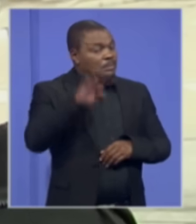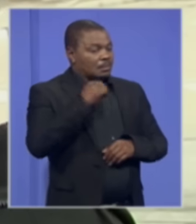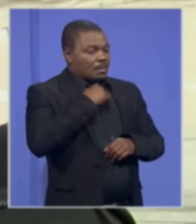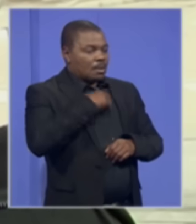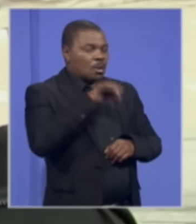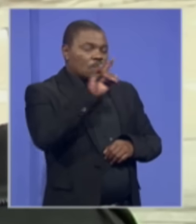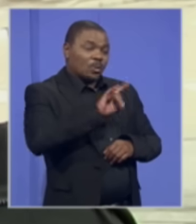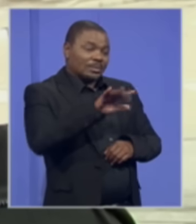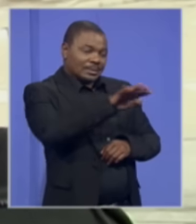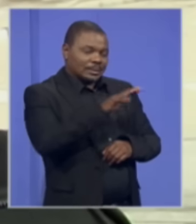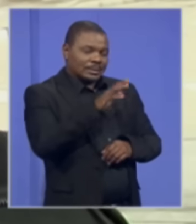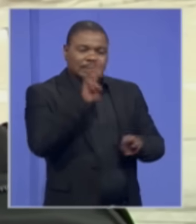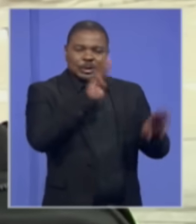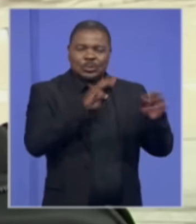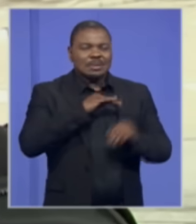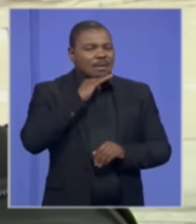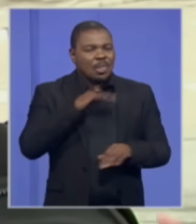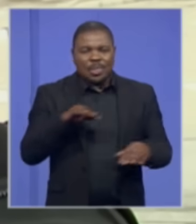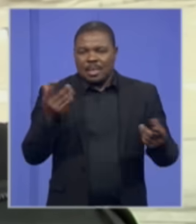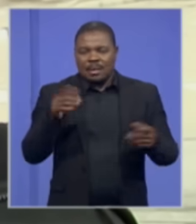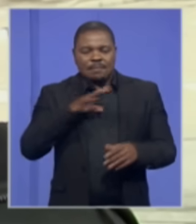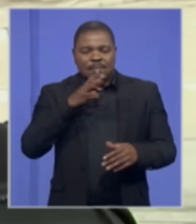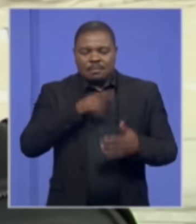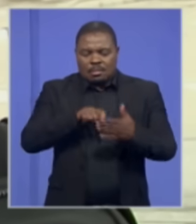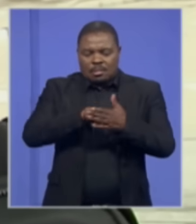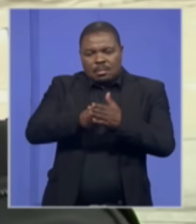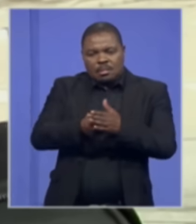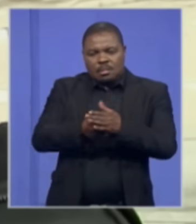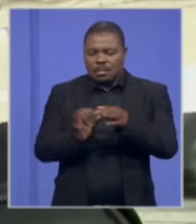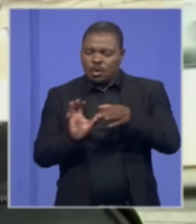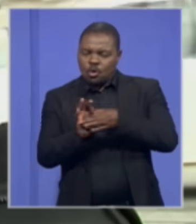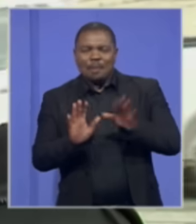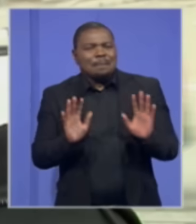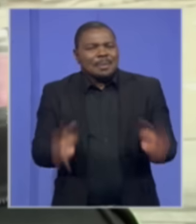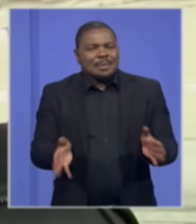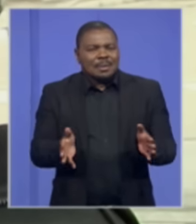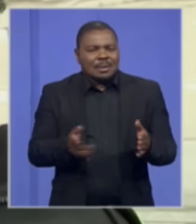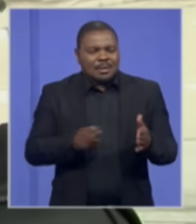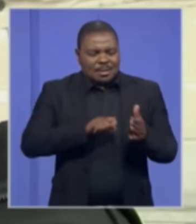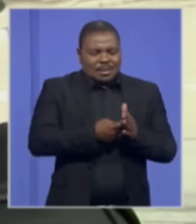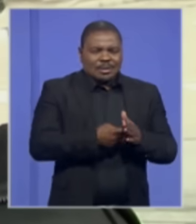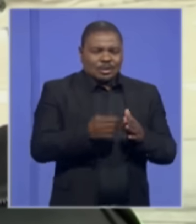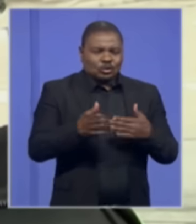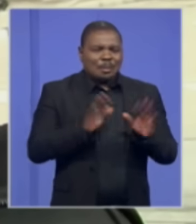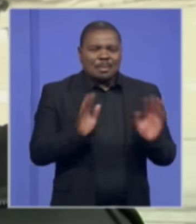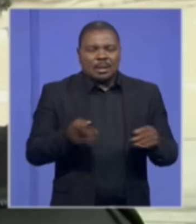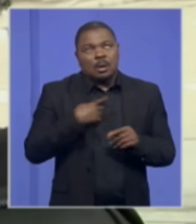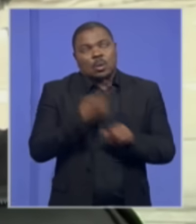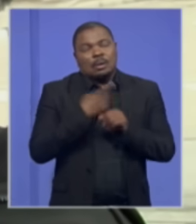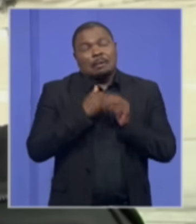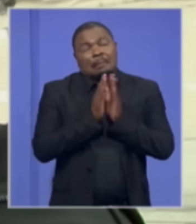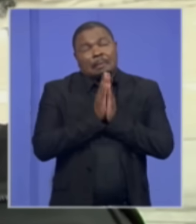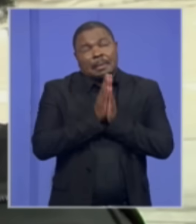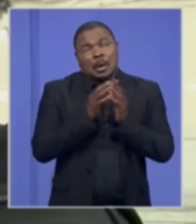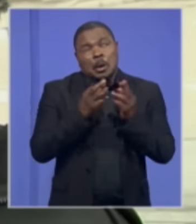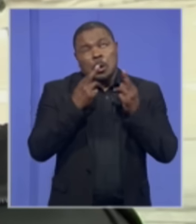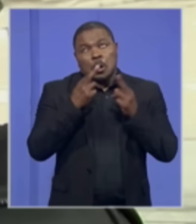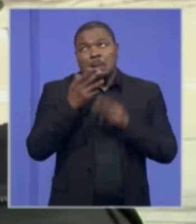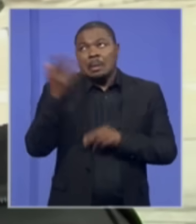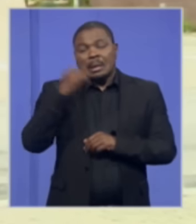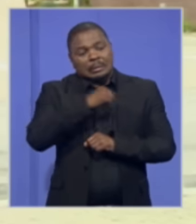the right security. We only have like a lock at the gate and we only lock our doors. So you just have to pray and hope that you are not the